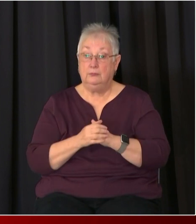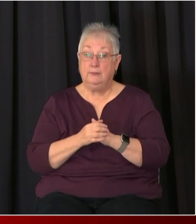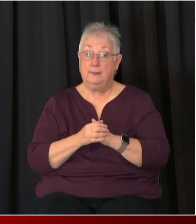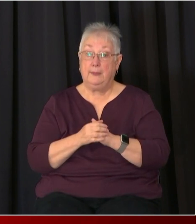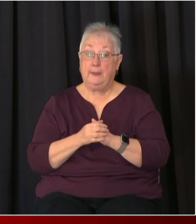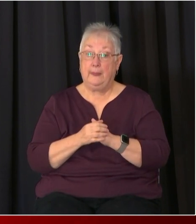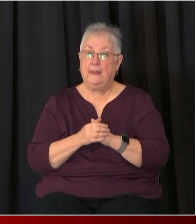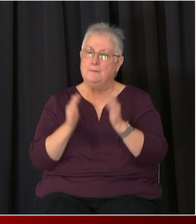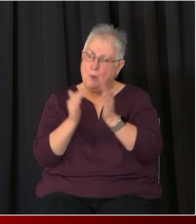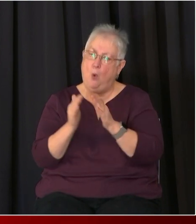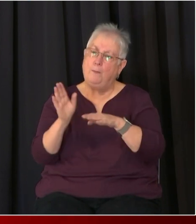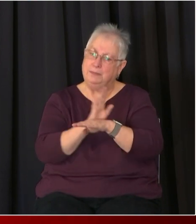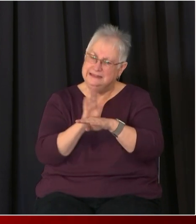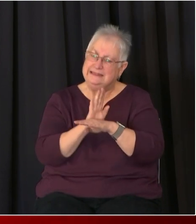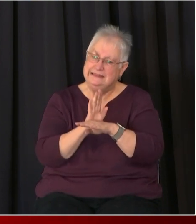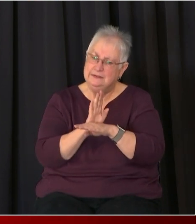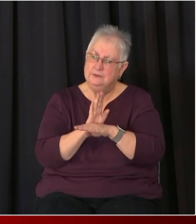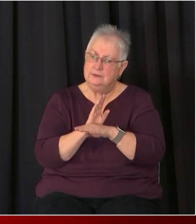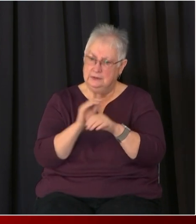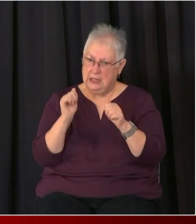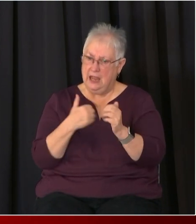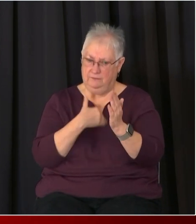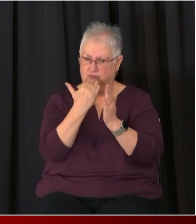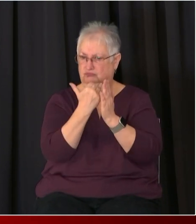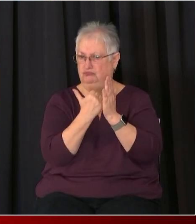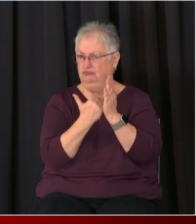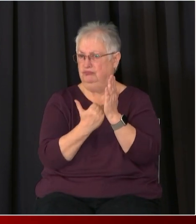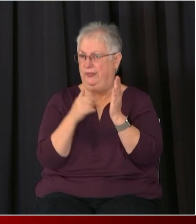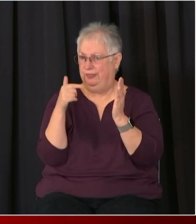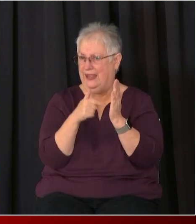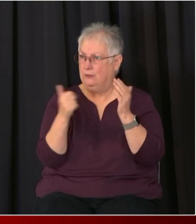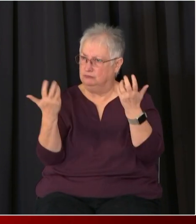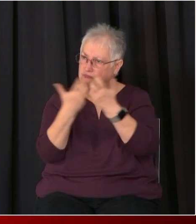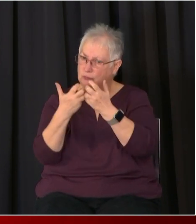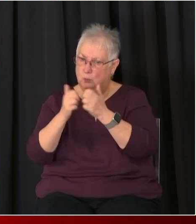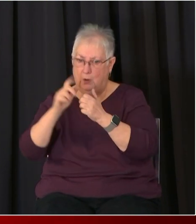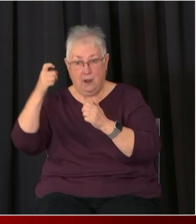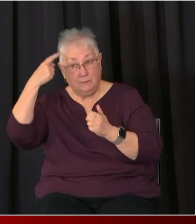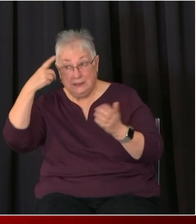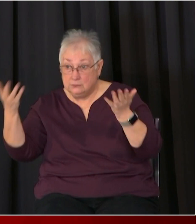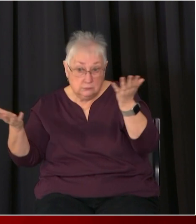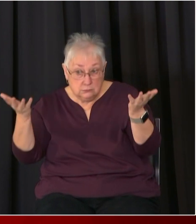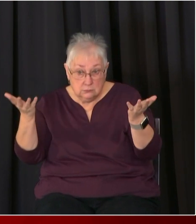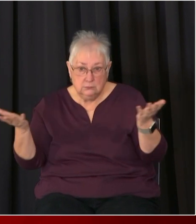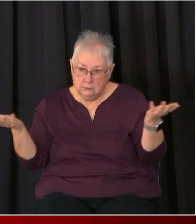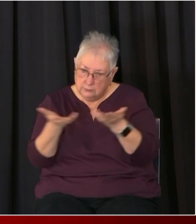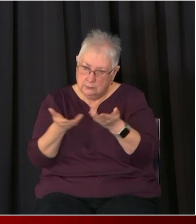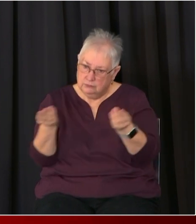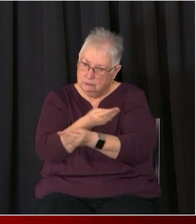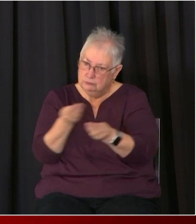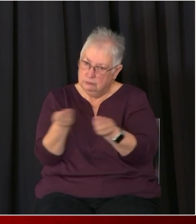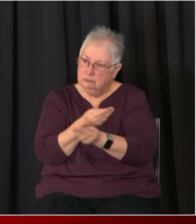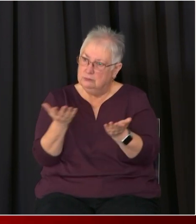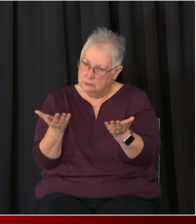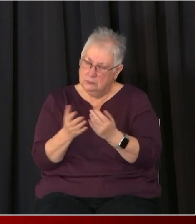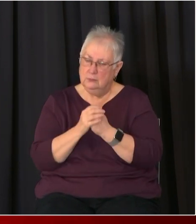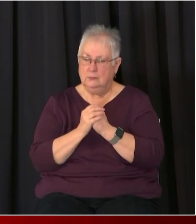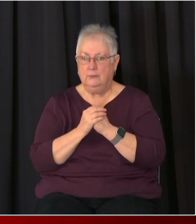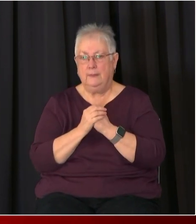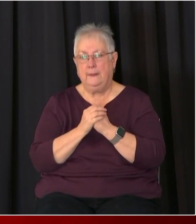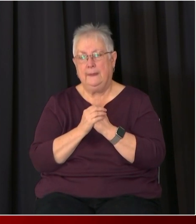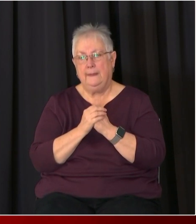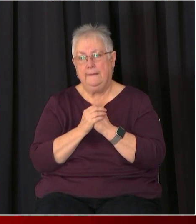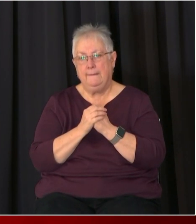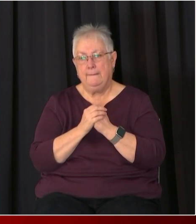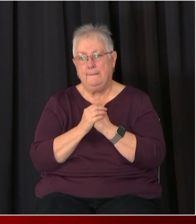Local Businesses, Director Christy Whitfield, has joined us today. Each year I set a big goal, and